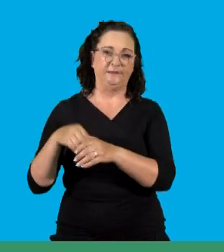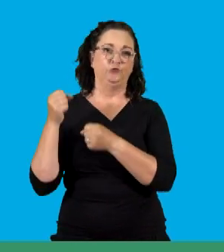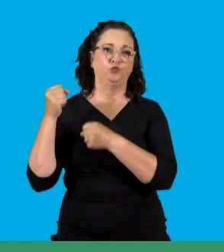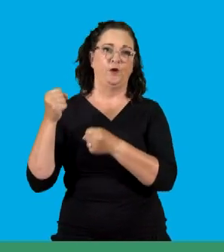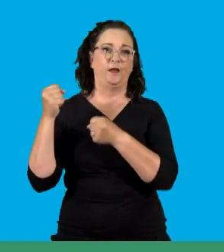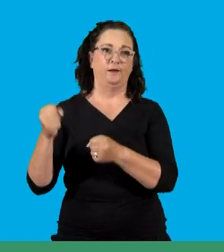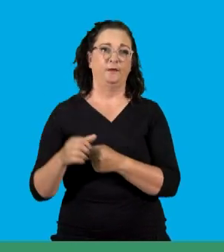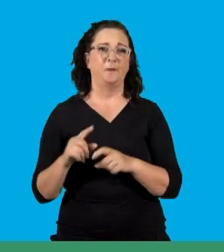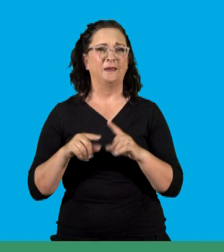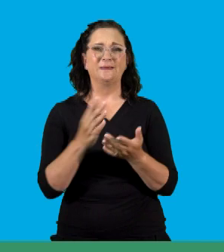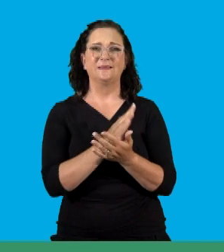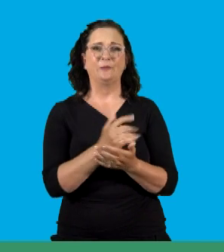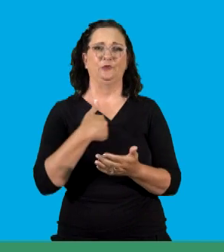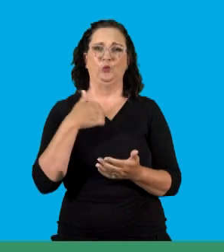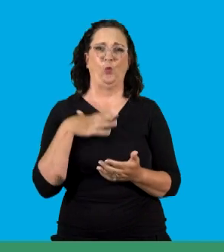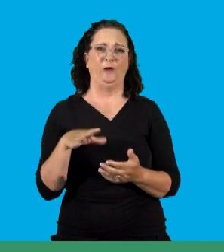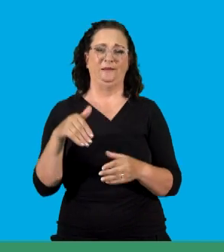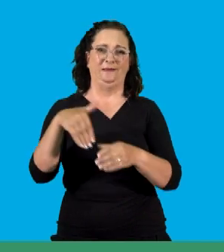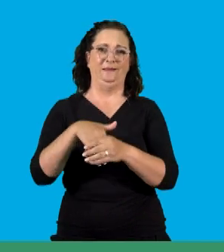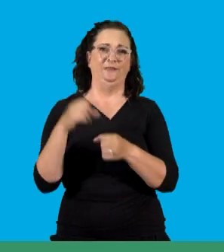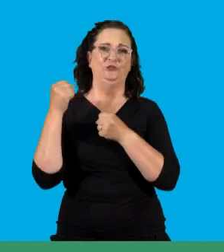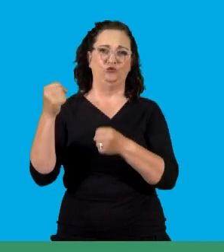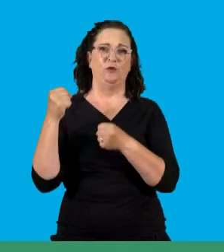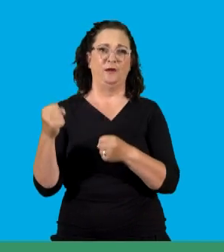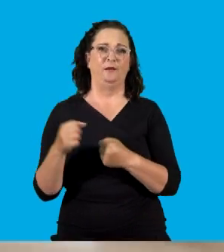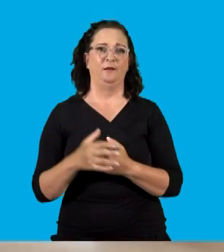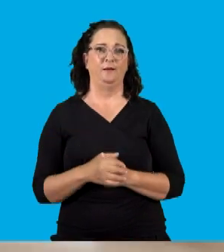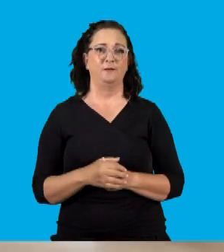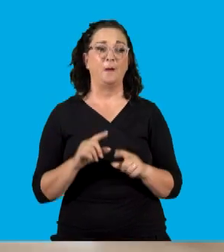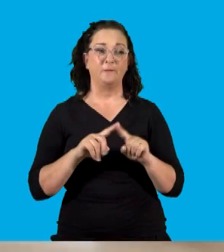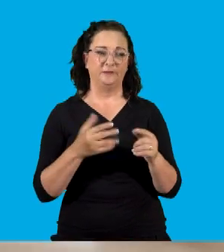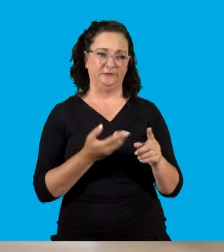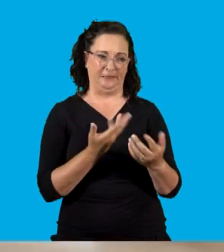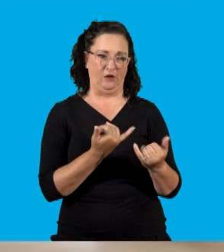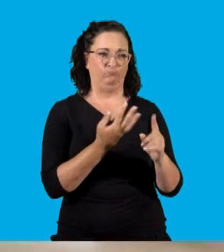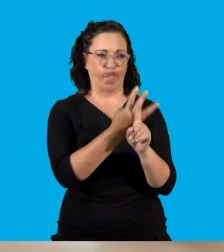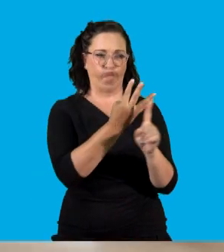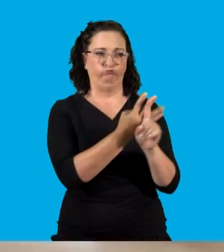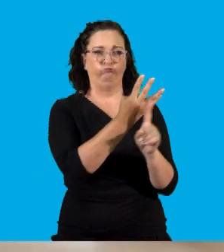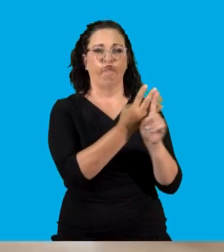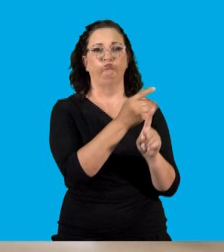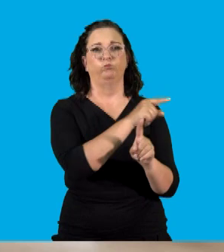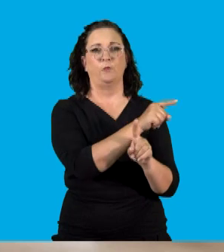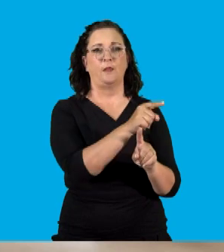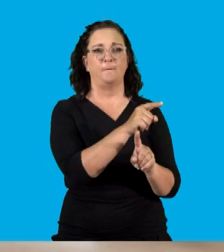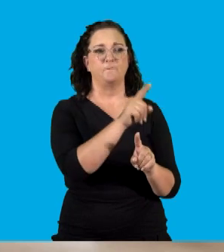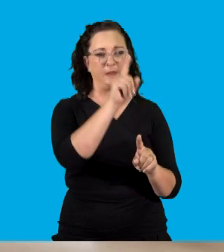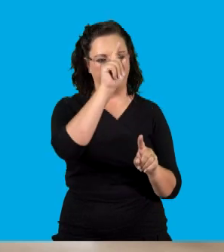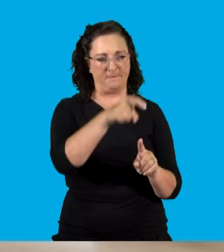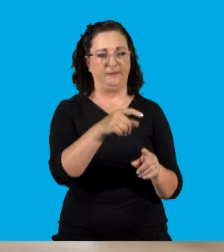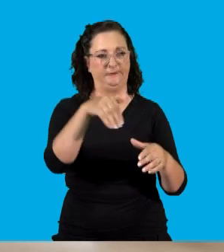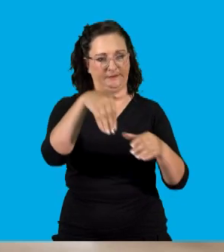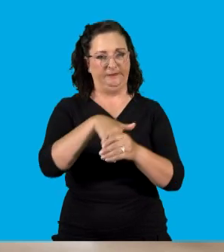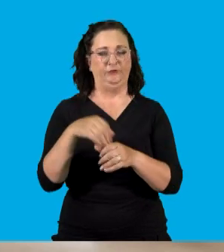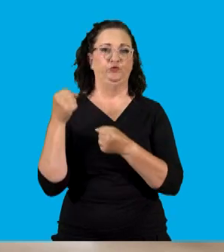to be part of the strike. There are those employees who do not want to partake in a strike, but then they are intimidated because of not wanting